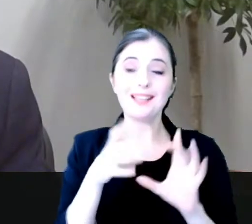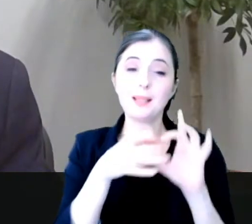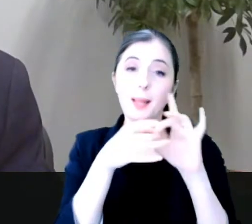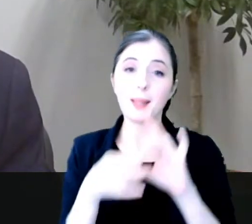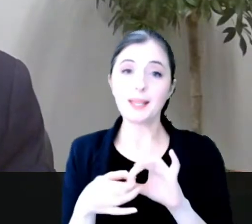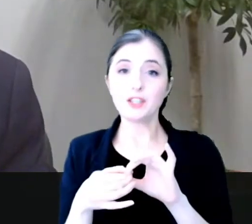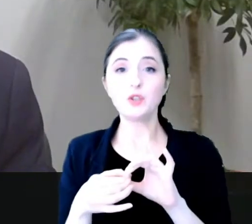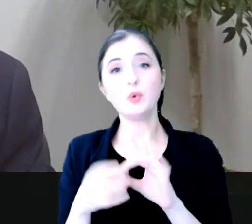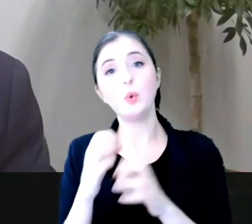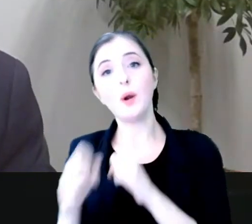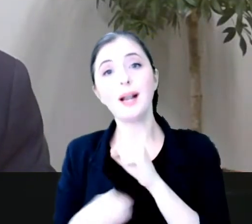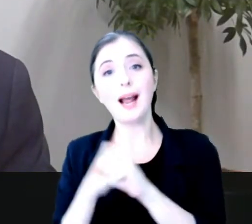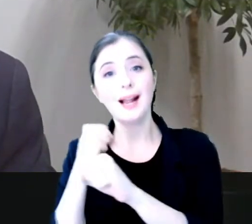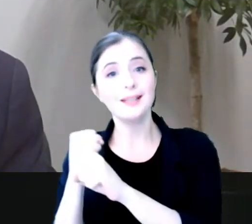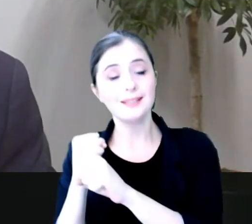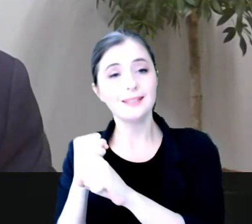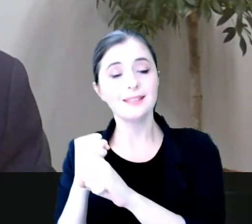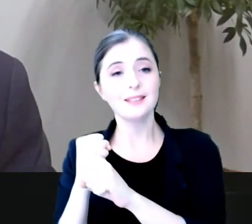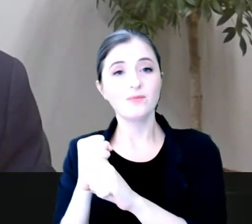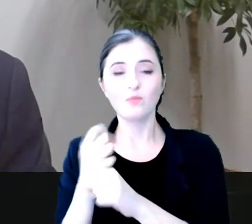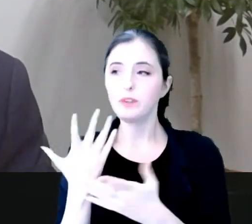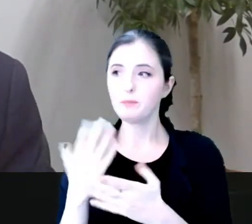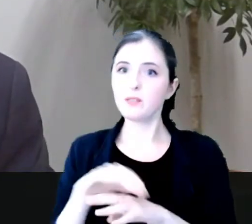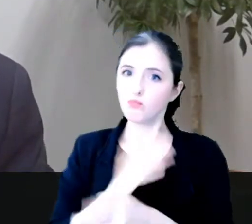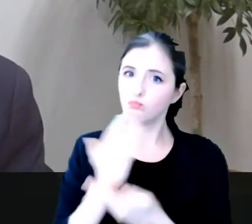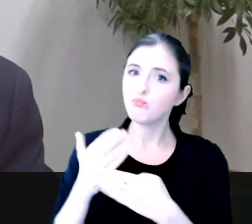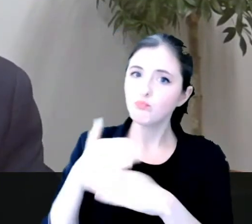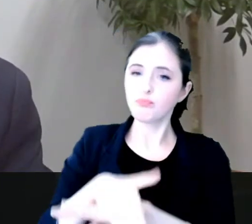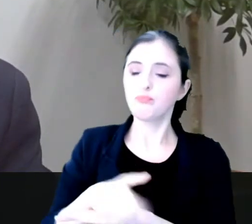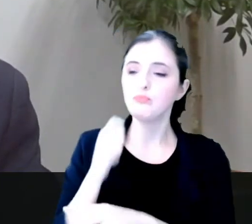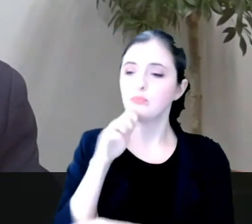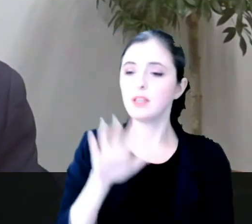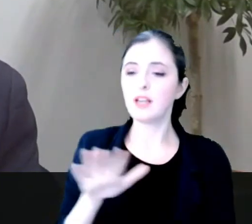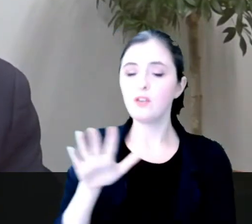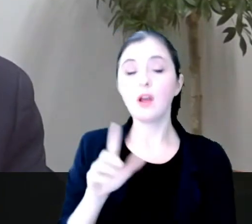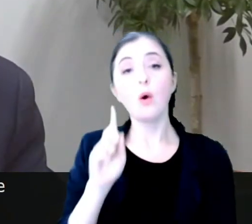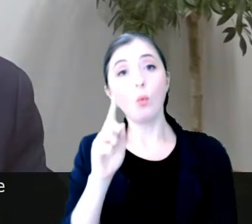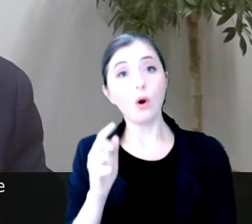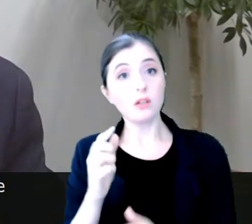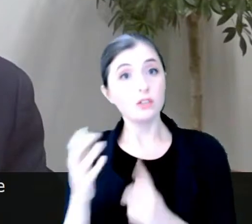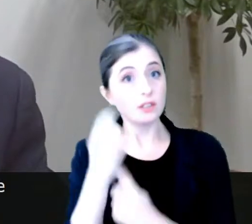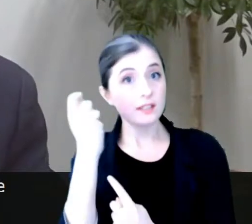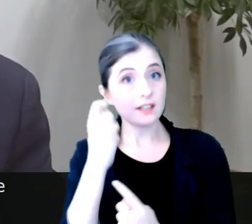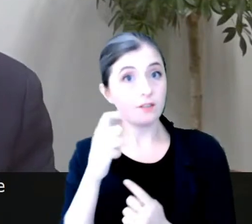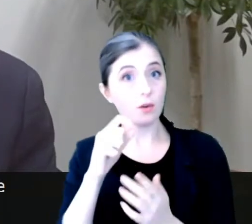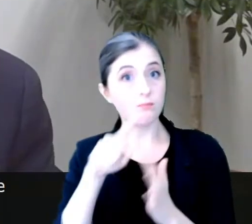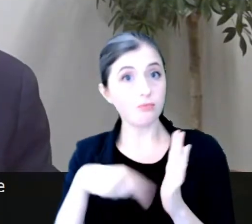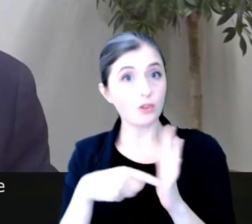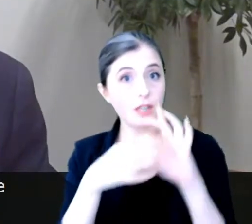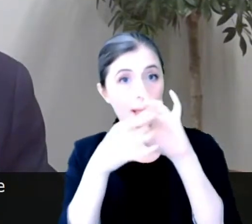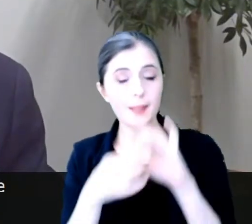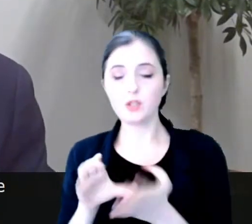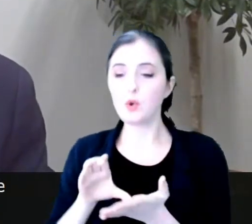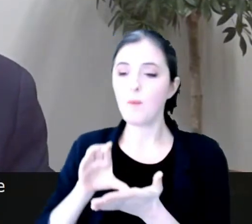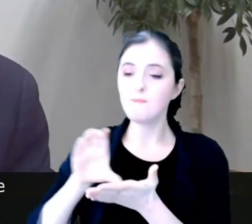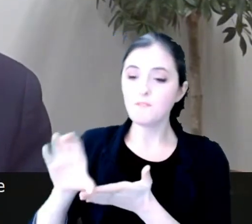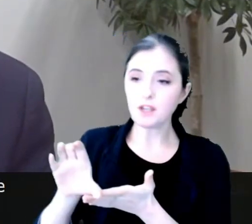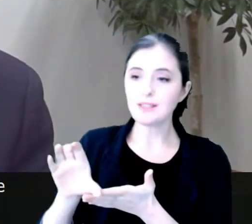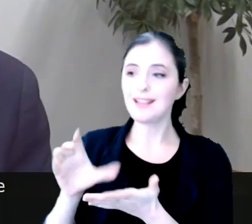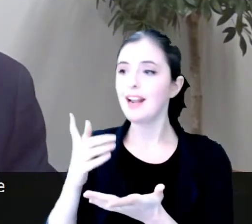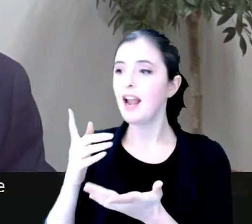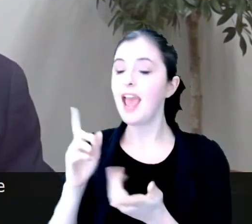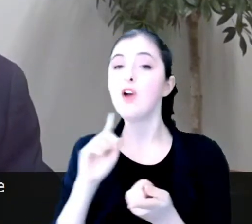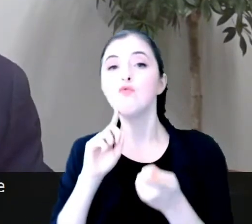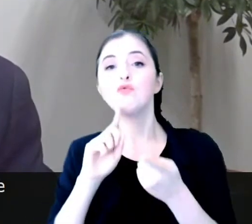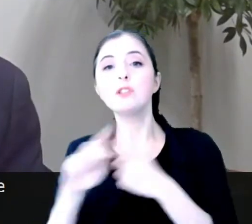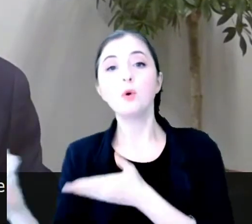work in this area. One of the really successful projects we've done is in relation to funding response and rescue in relation to